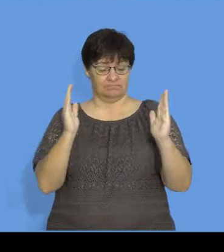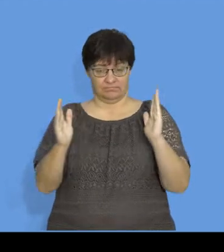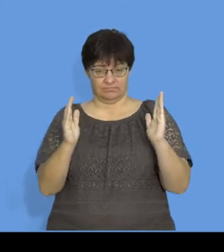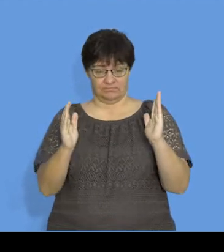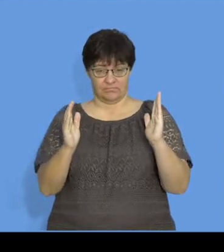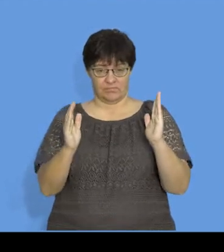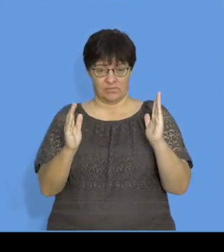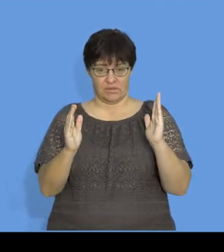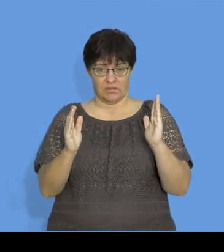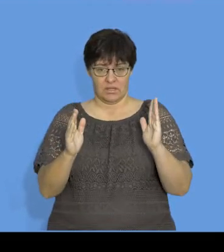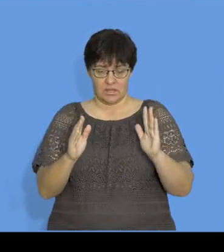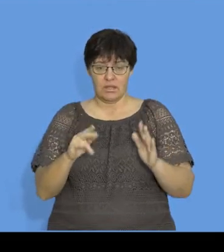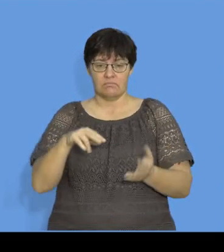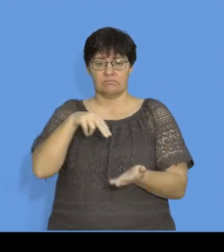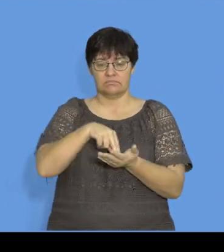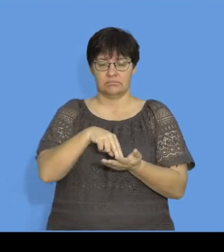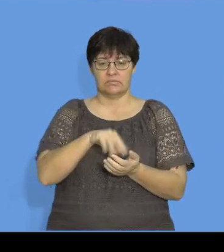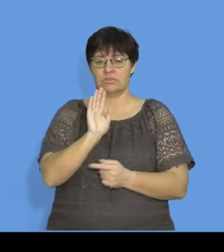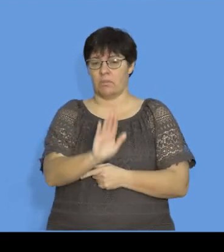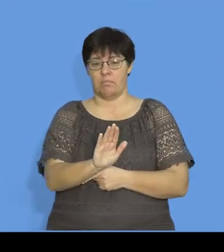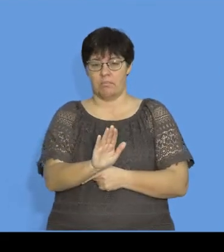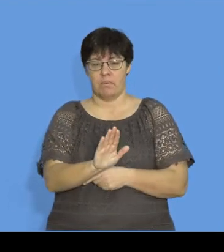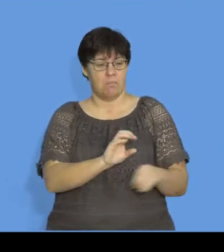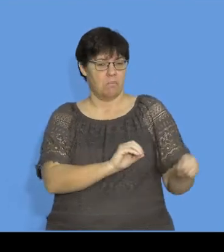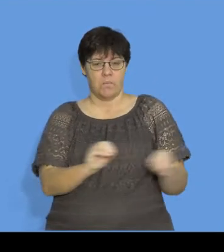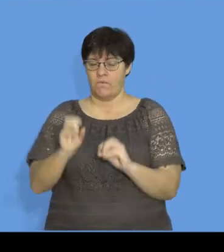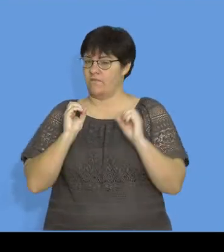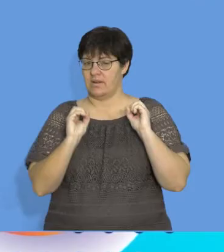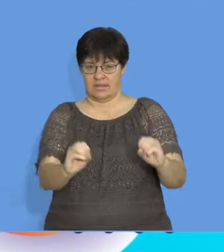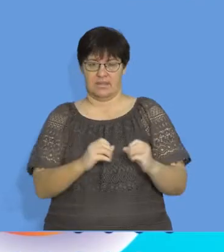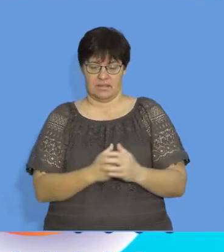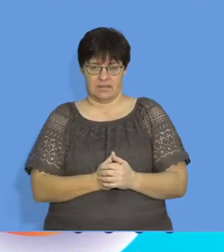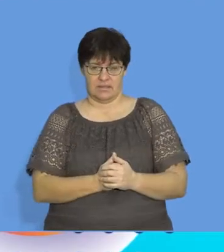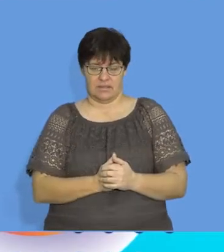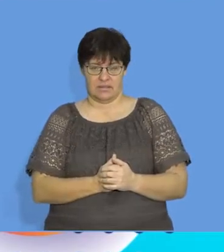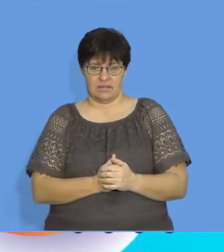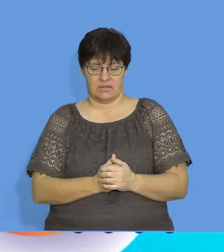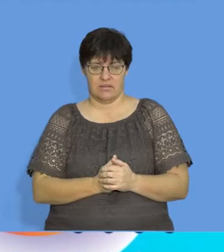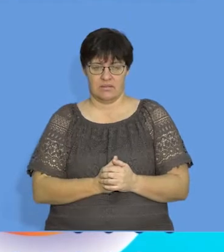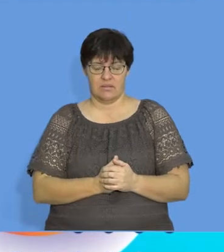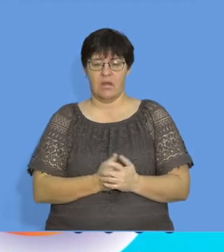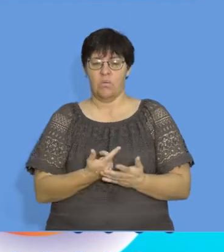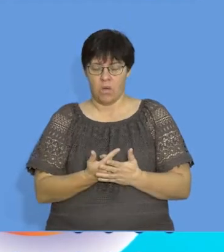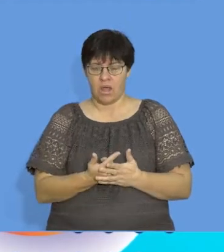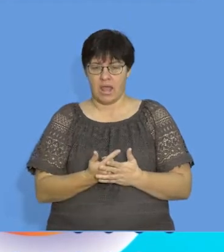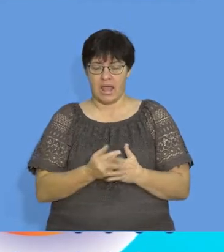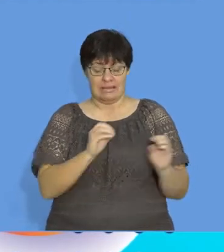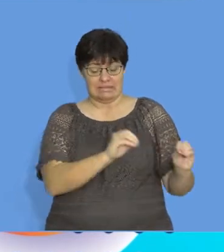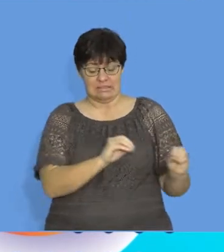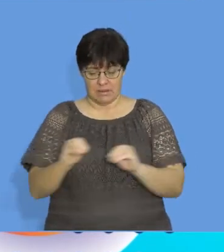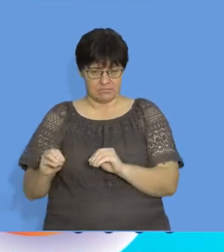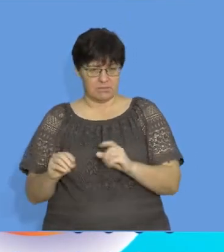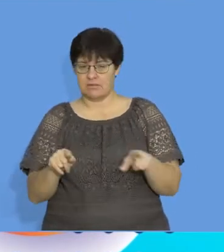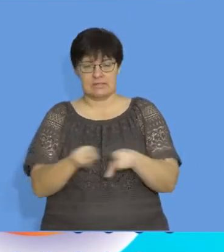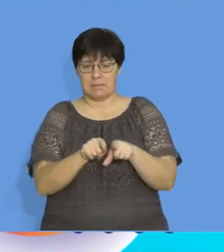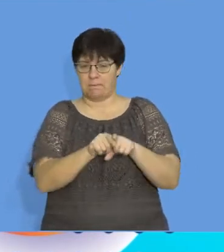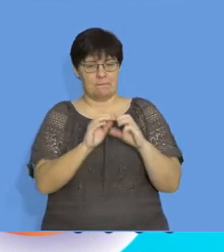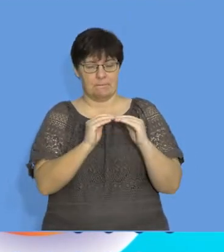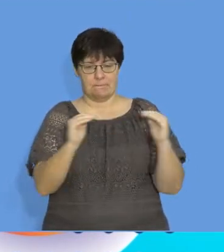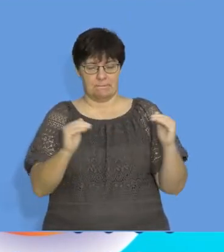10, he's stationary. He hasn't moved, okay, because his displacement stayed the same.